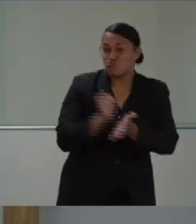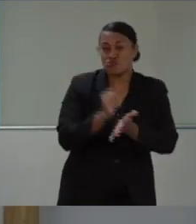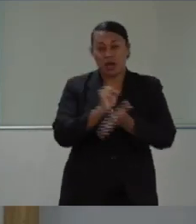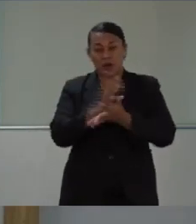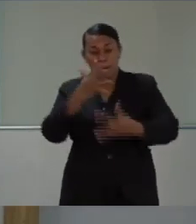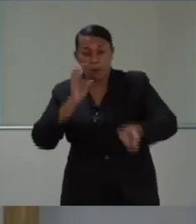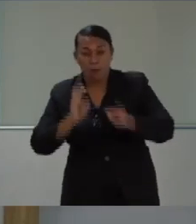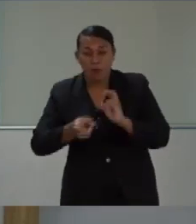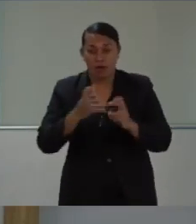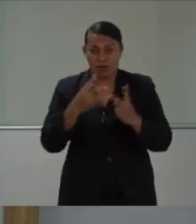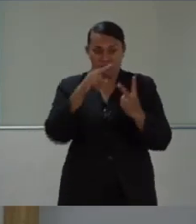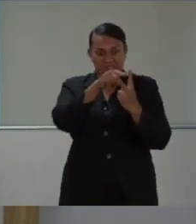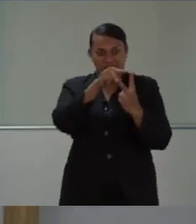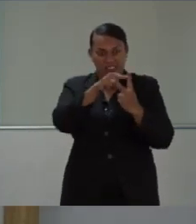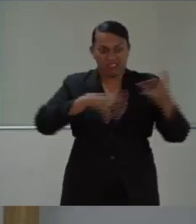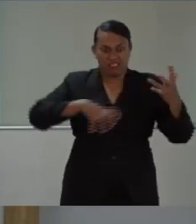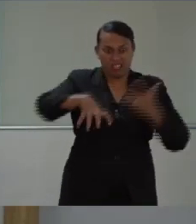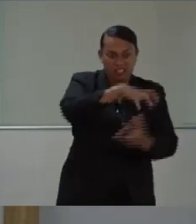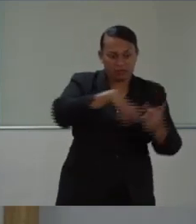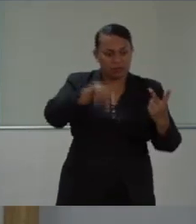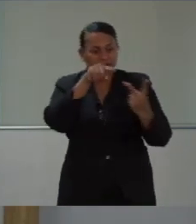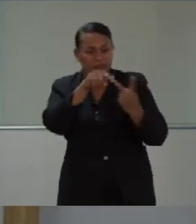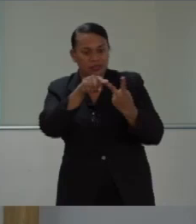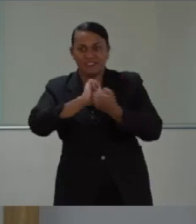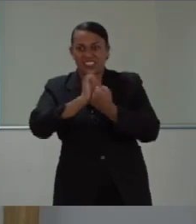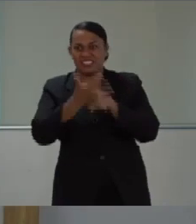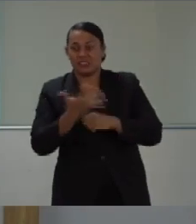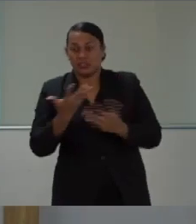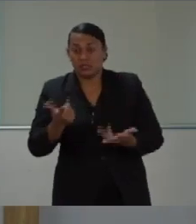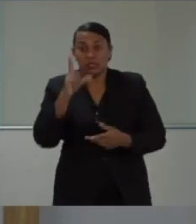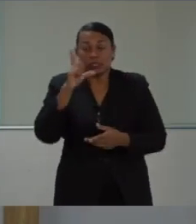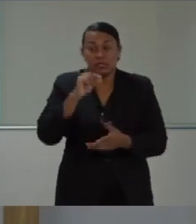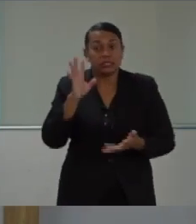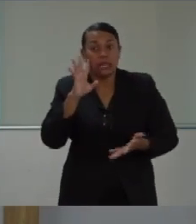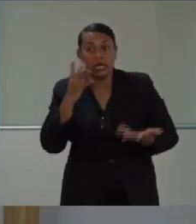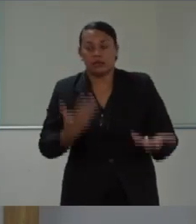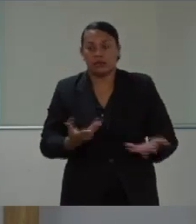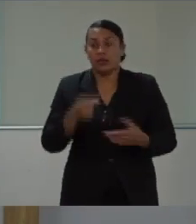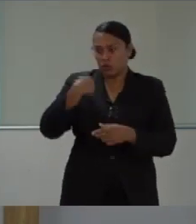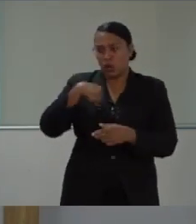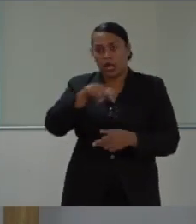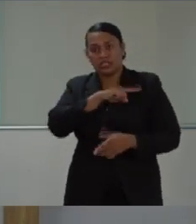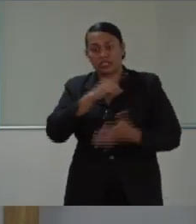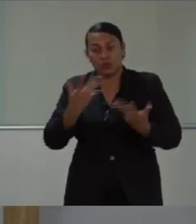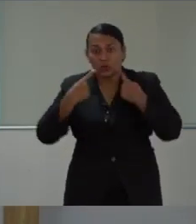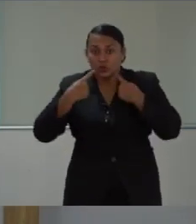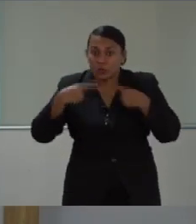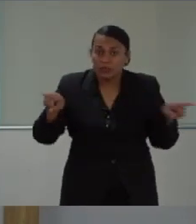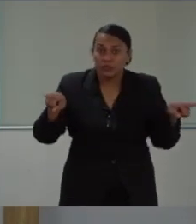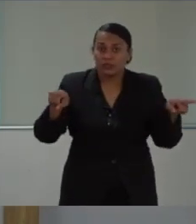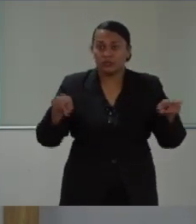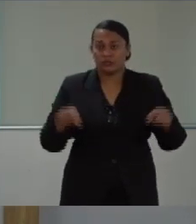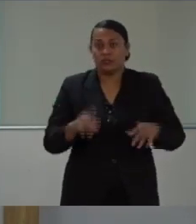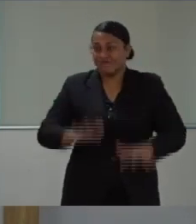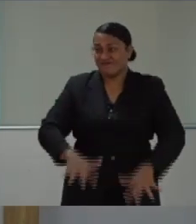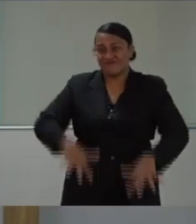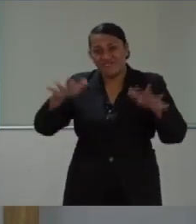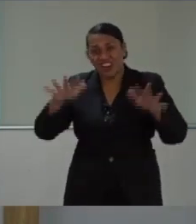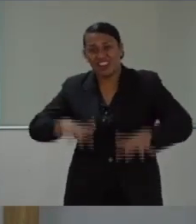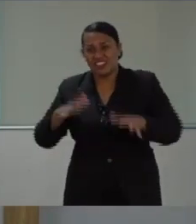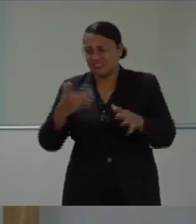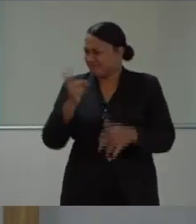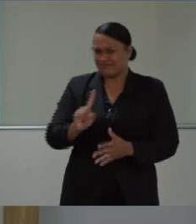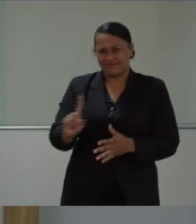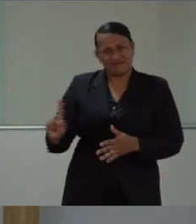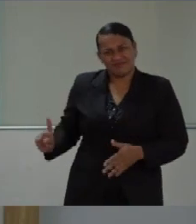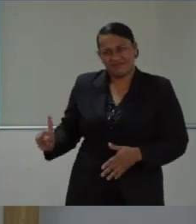vital that every Fijian do exactly what they're told to do by authorities. Stay away from floodwaters. If you've been